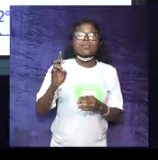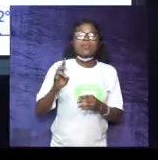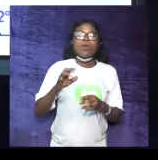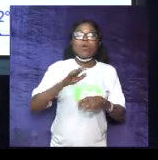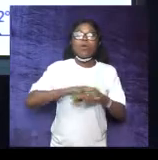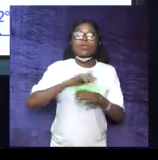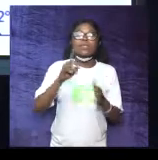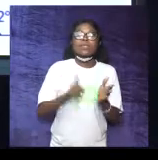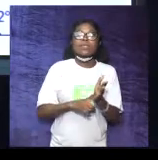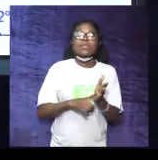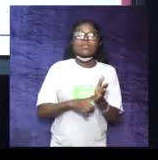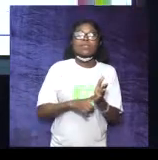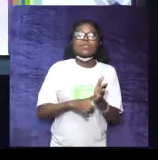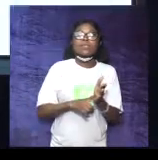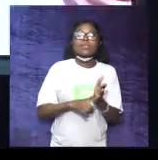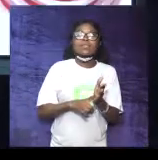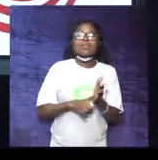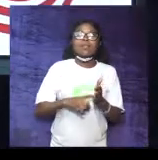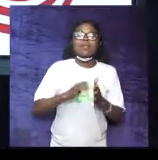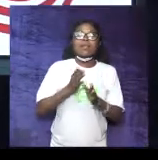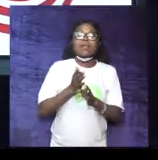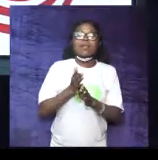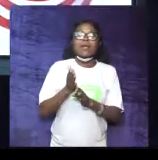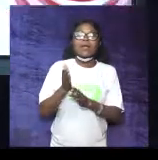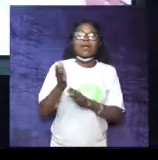70. So on this line,